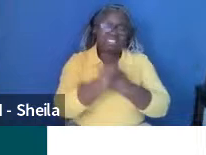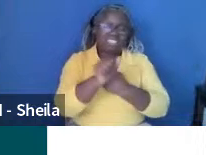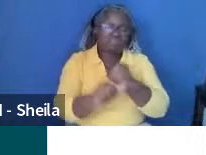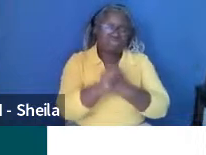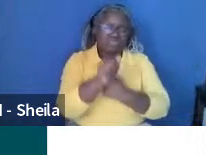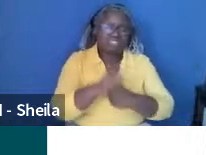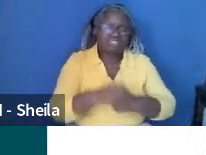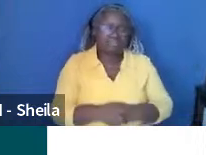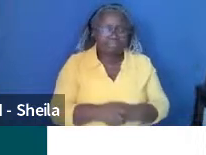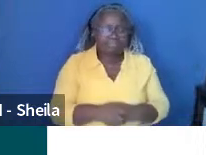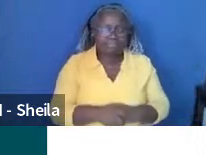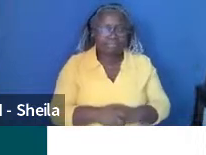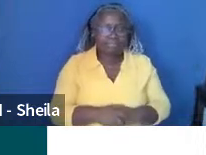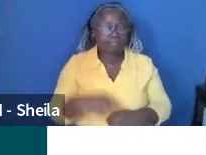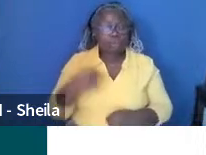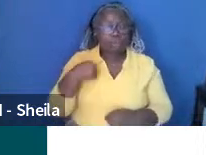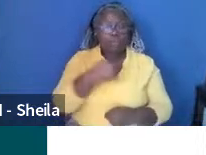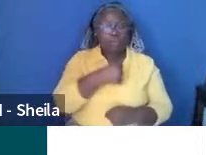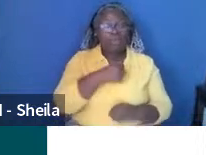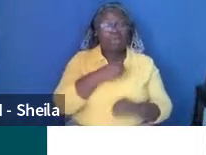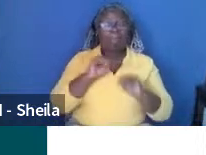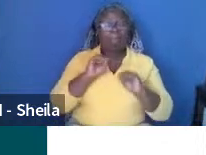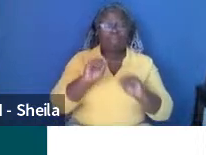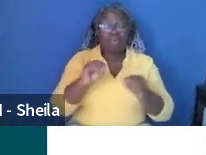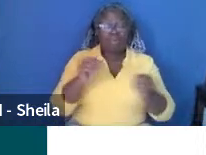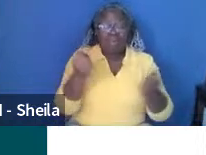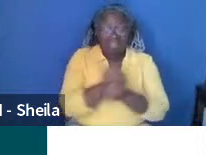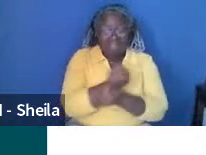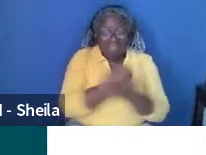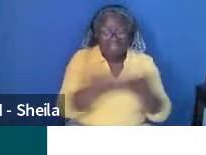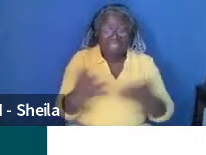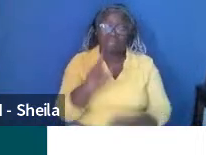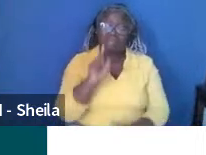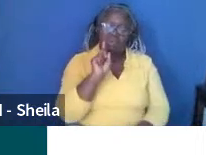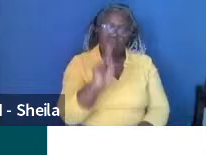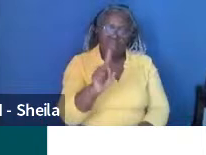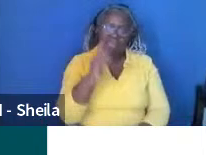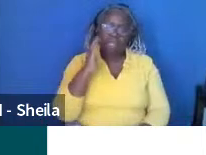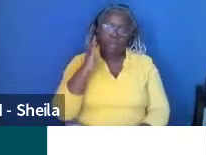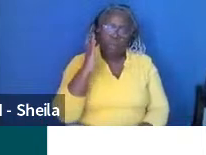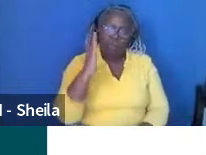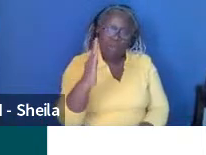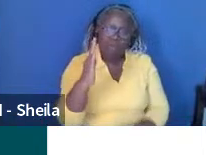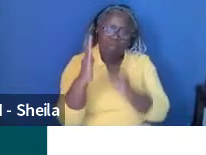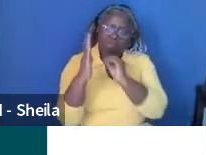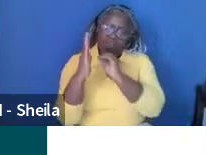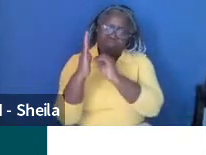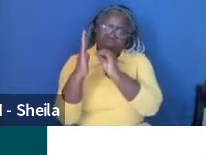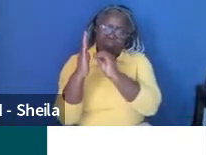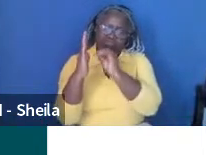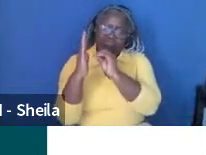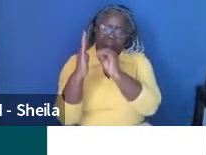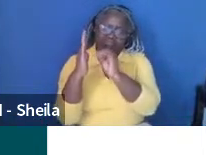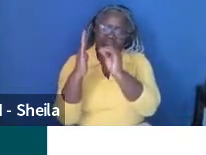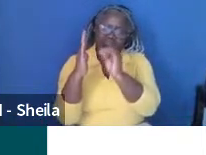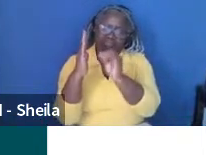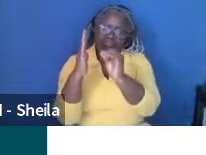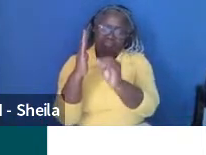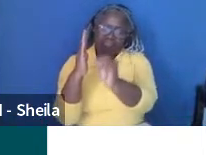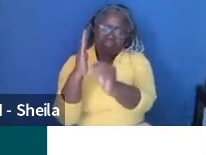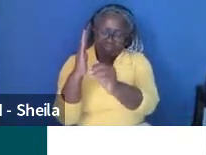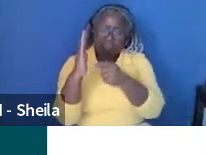our wall of things. And the wall of things has the effect of pushing that yellow circulation